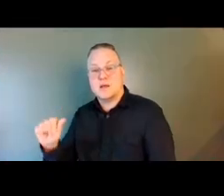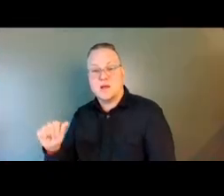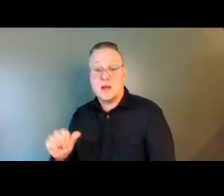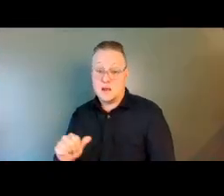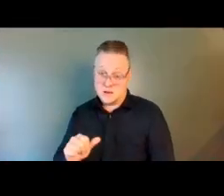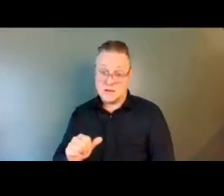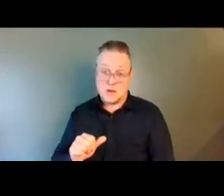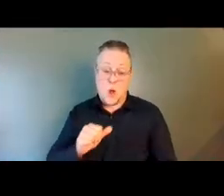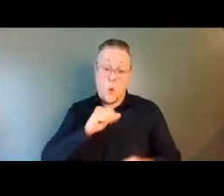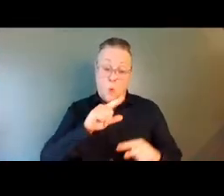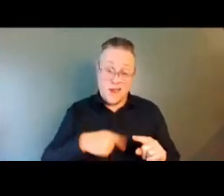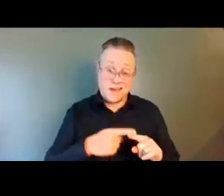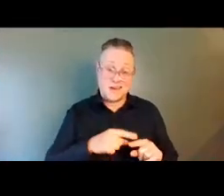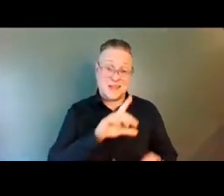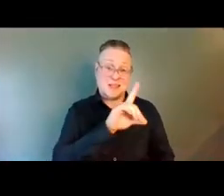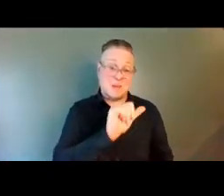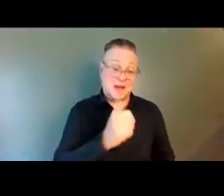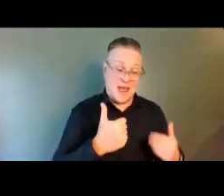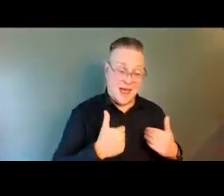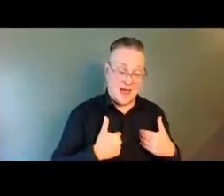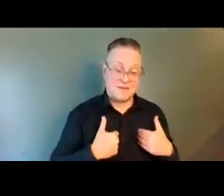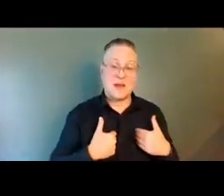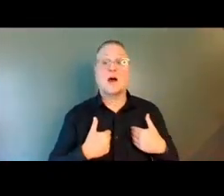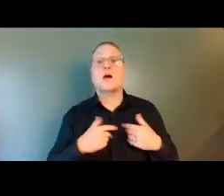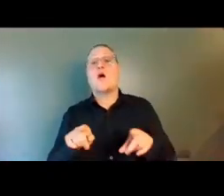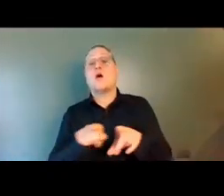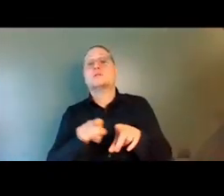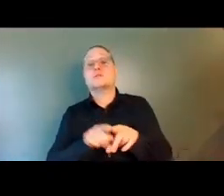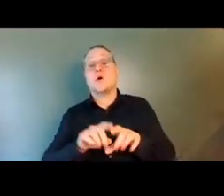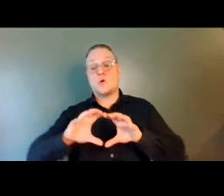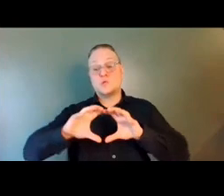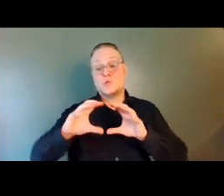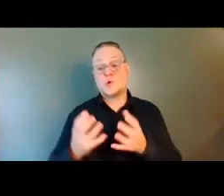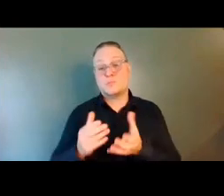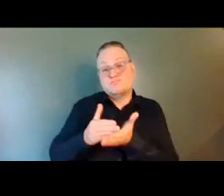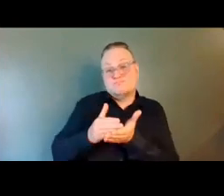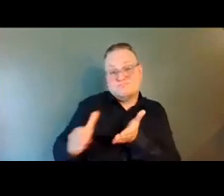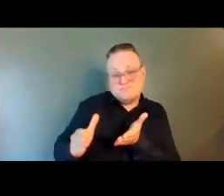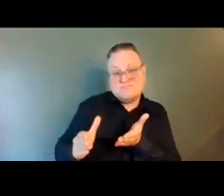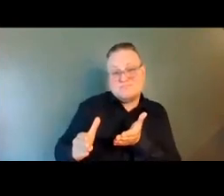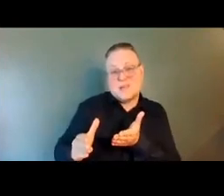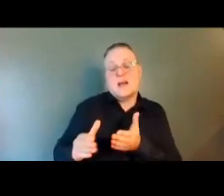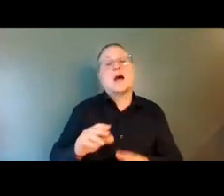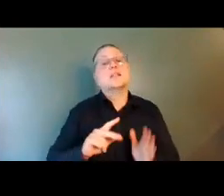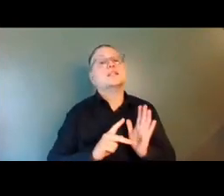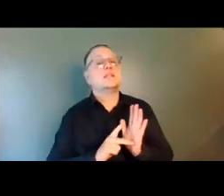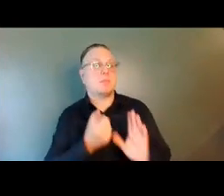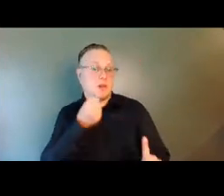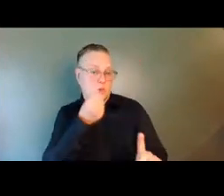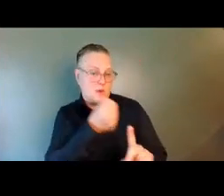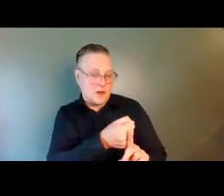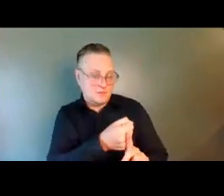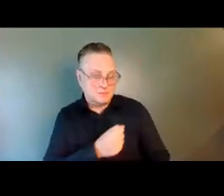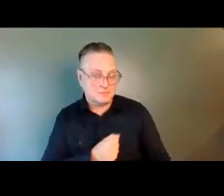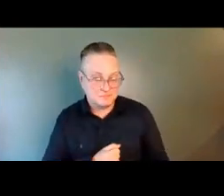whammy. As a well-educated individual with several graduate degrees, a critical thinker